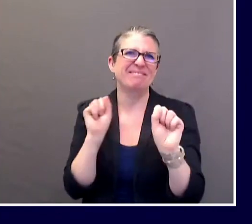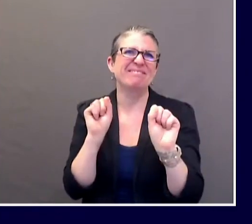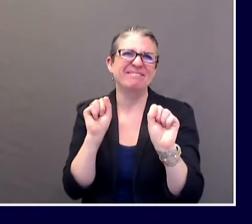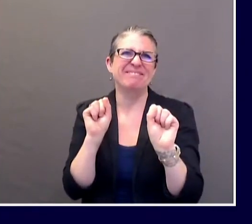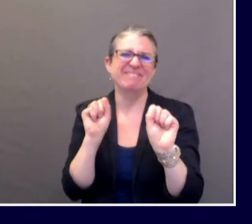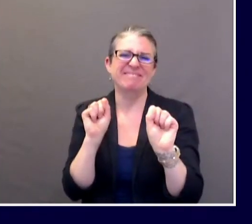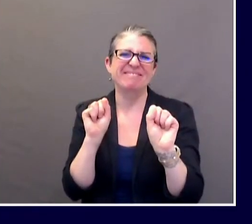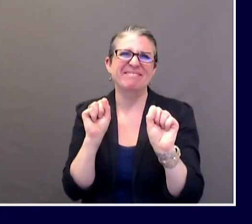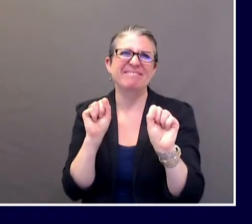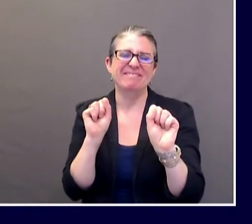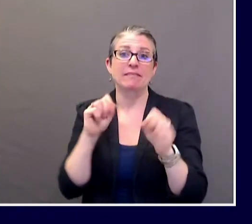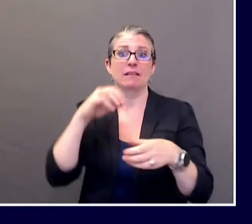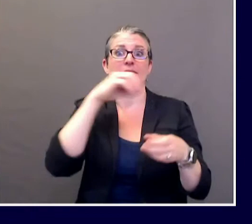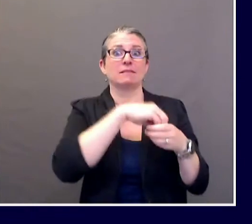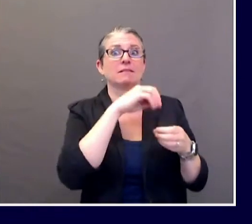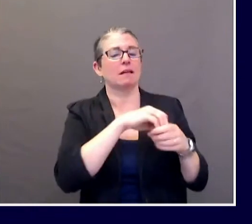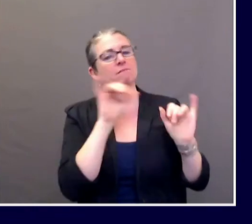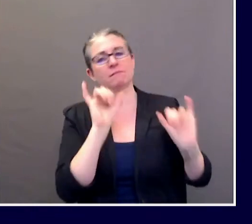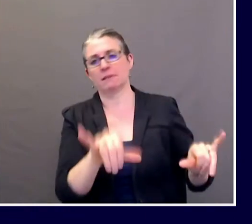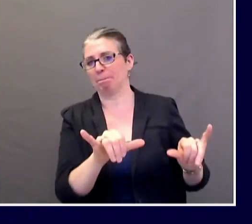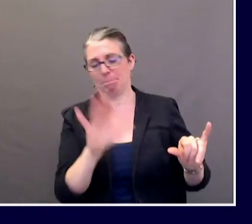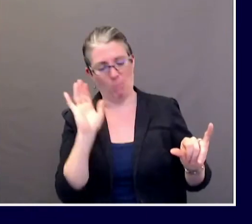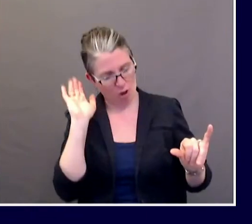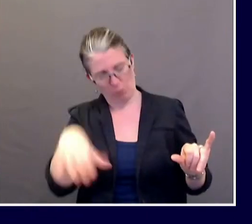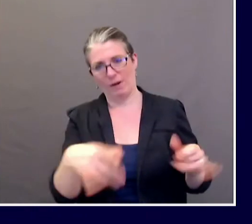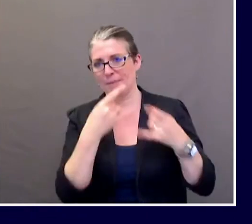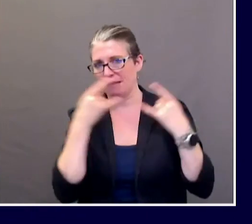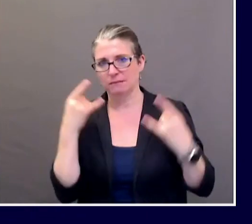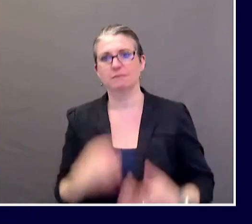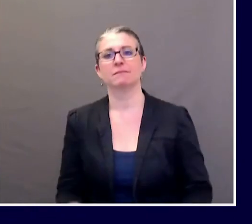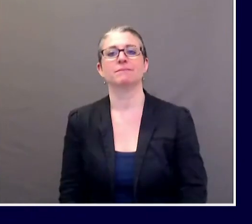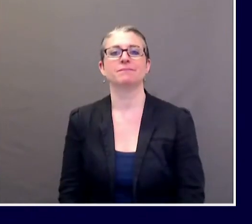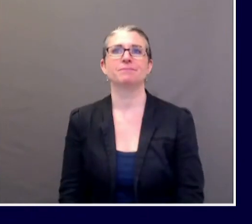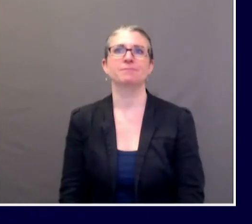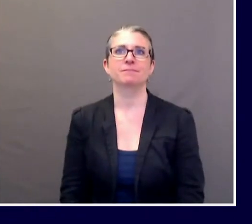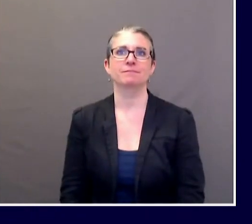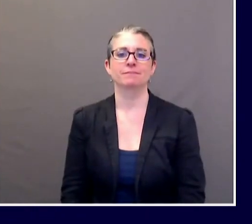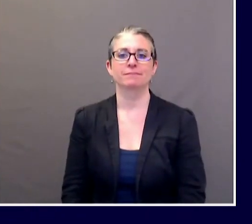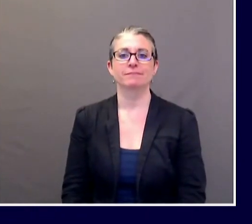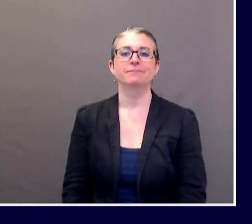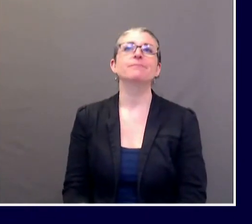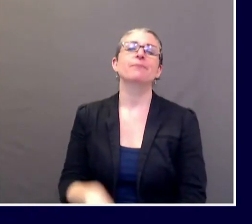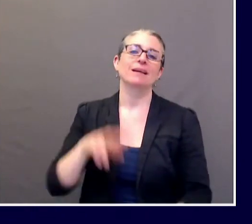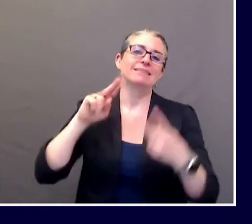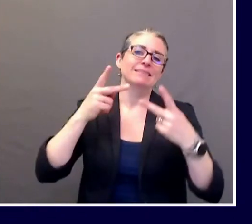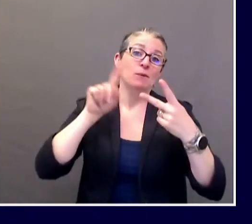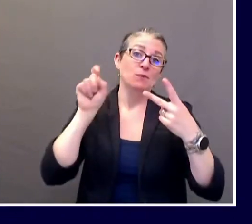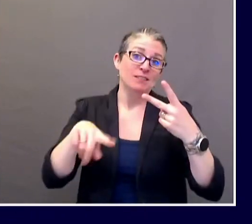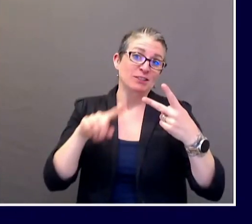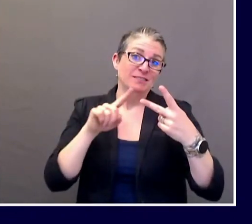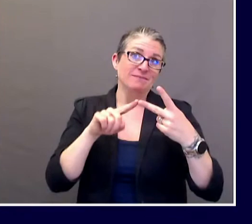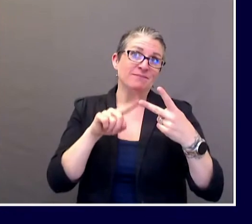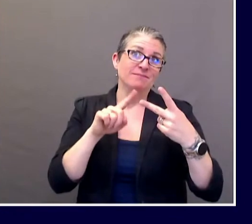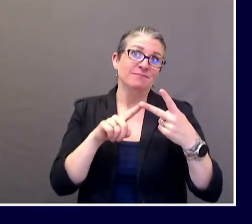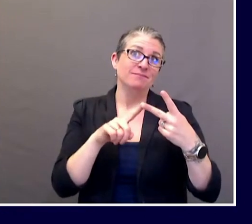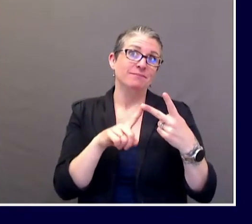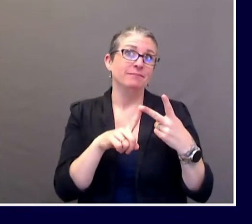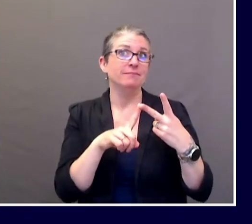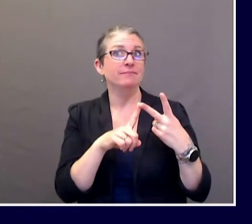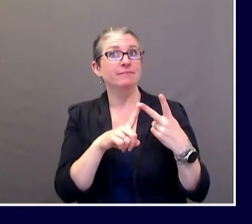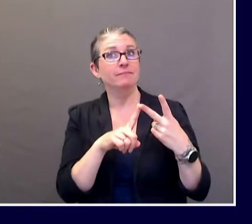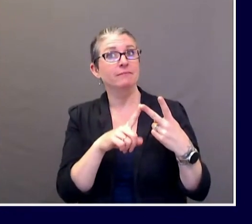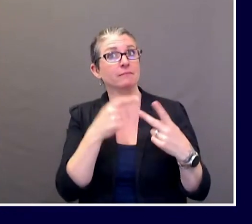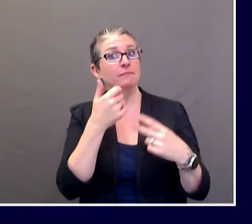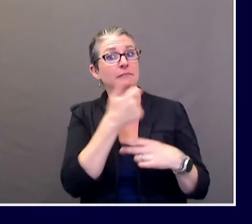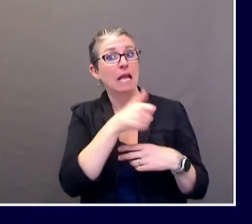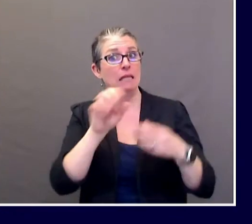And my second question is there data on vaccine breakthrough that is being used to make some of these decisions? Is that something